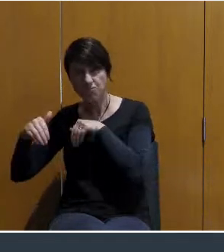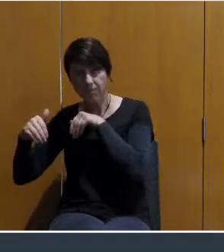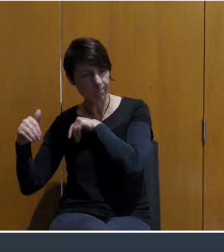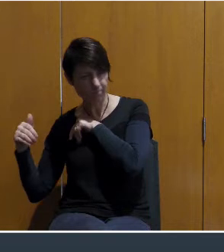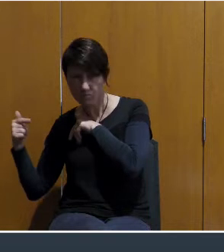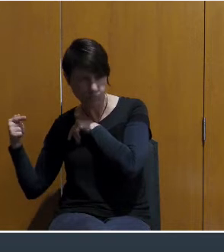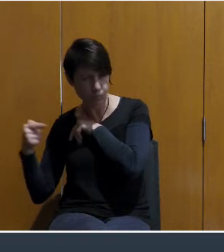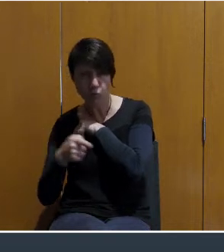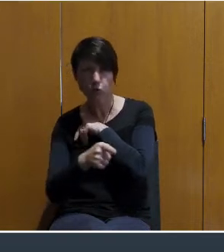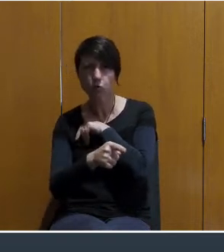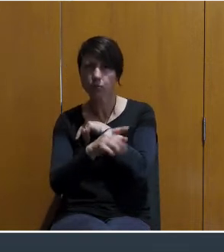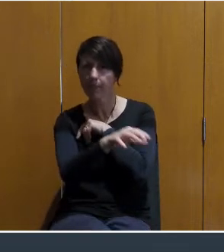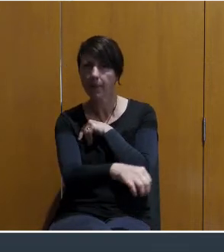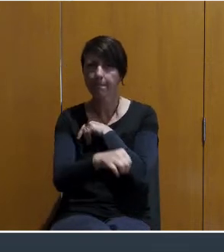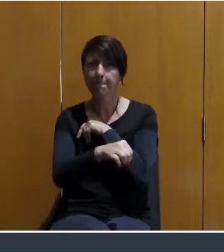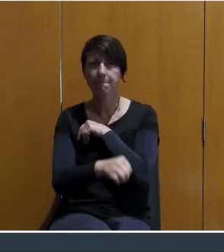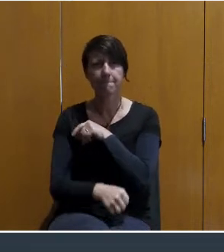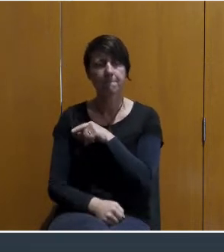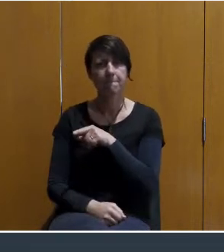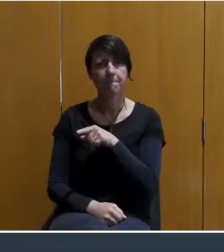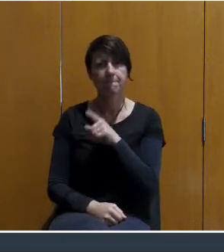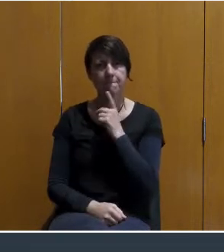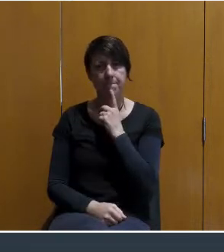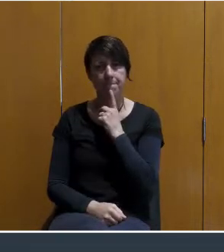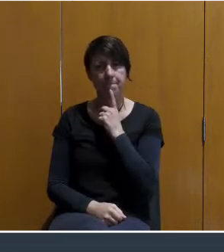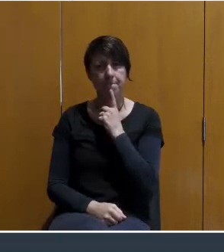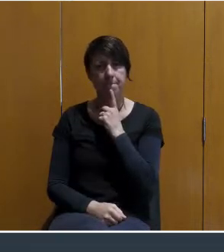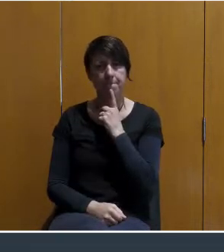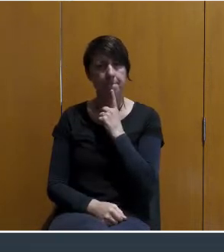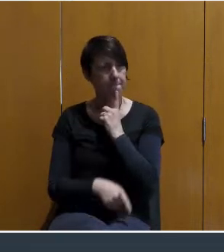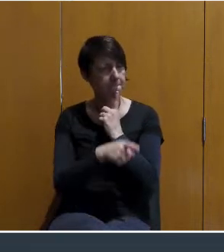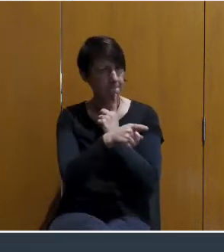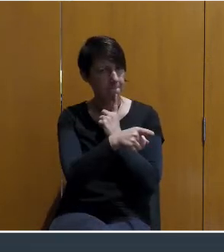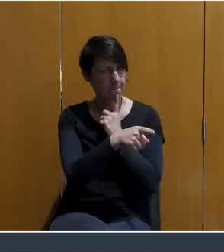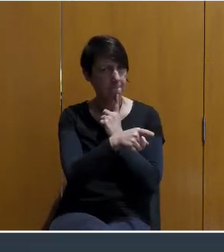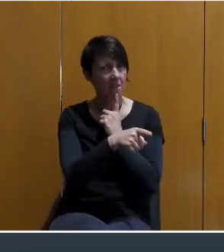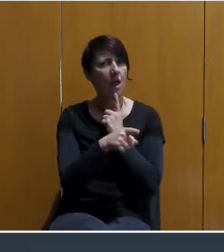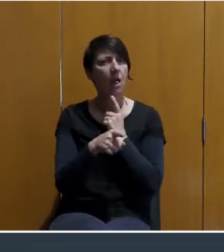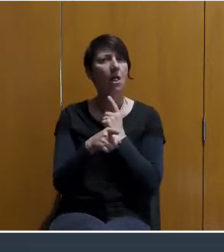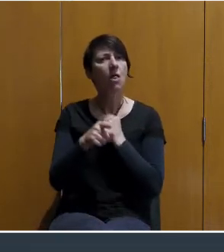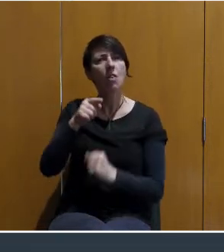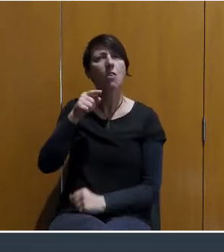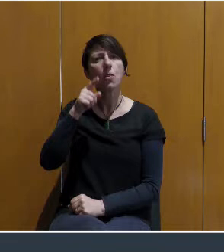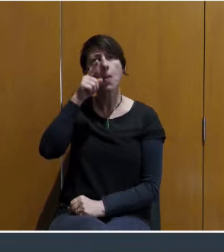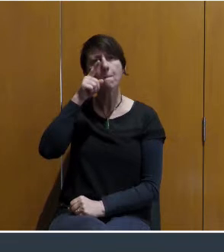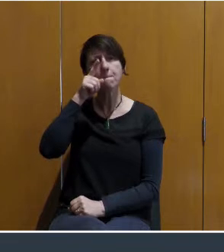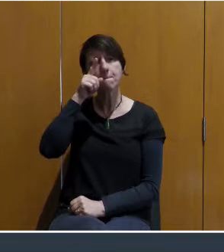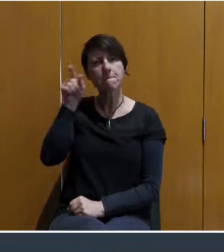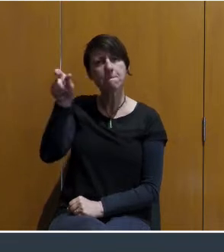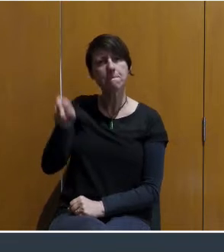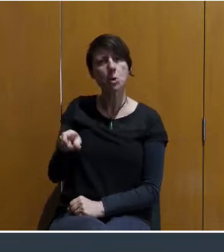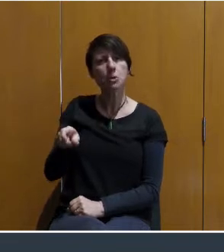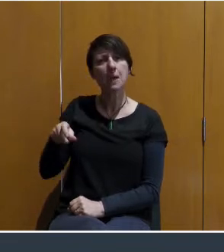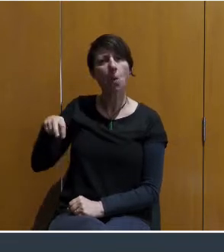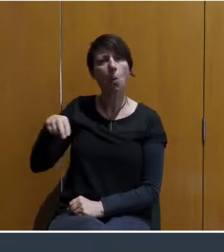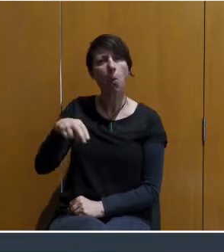location, how aware, in your opinion, was the owner of the sensitivity of that area? If they